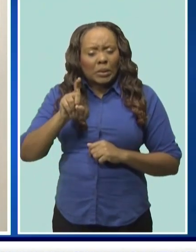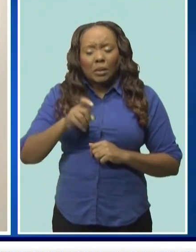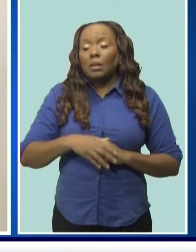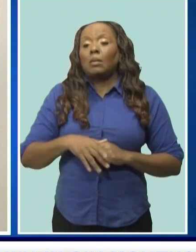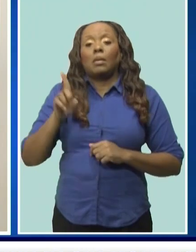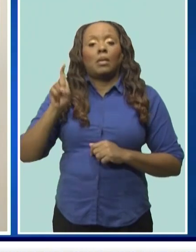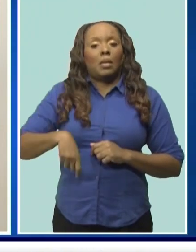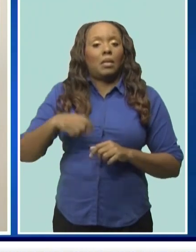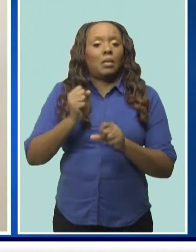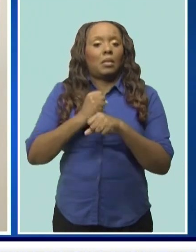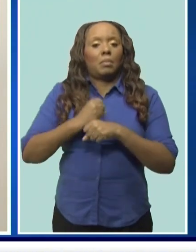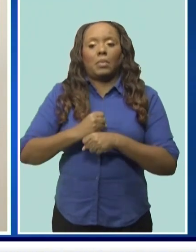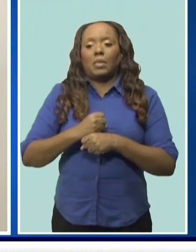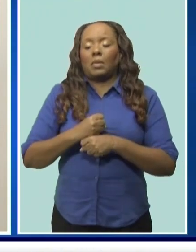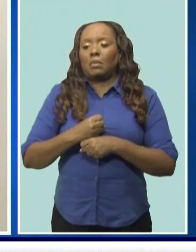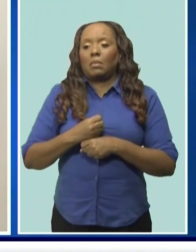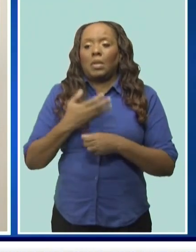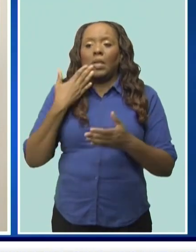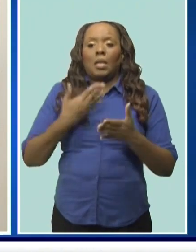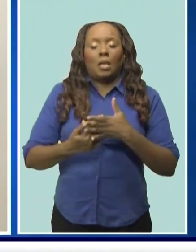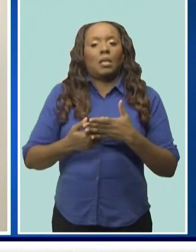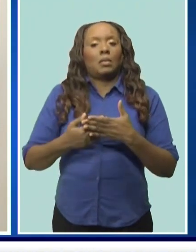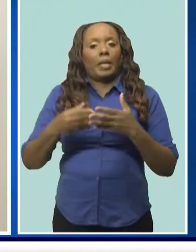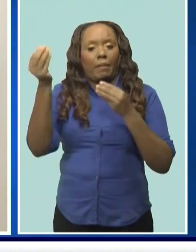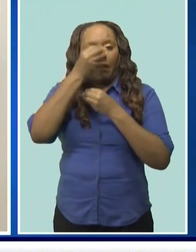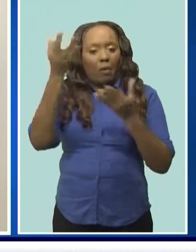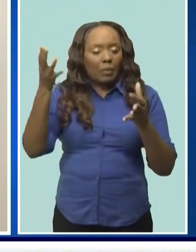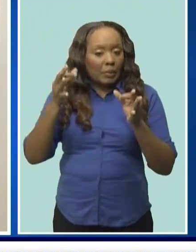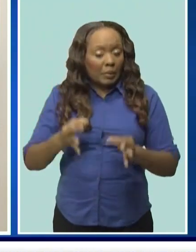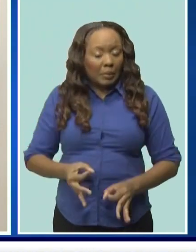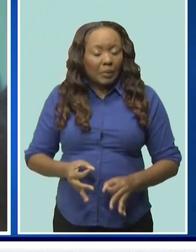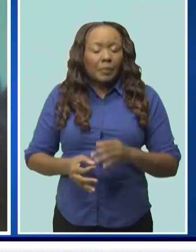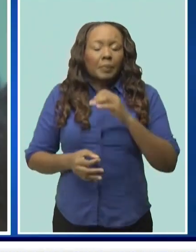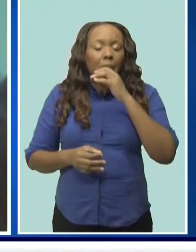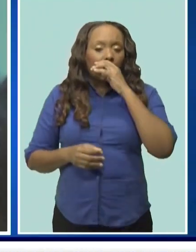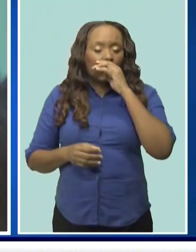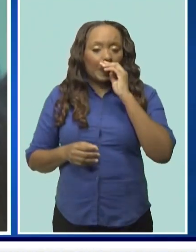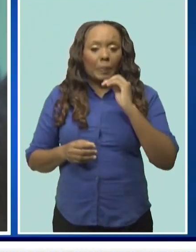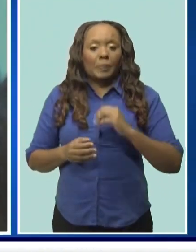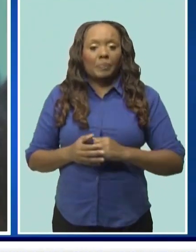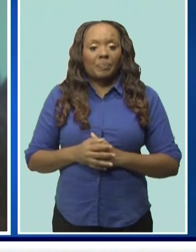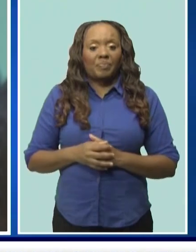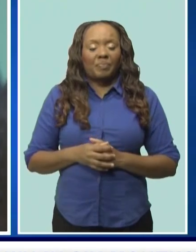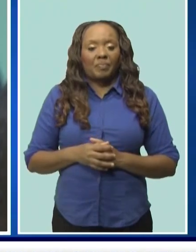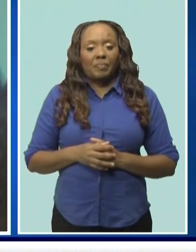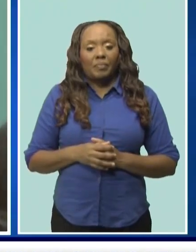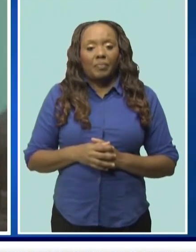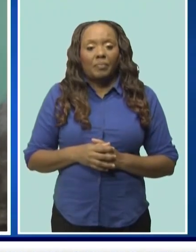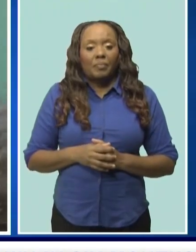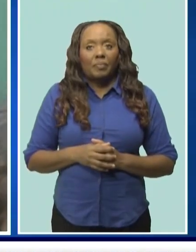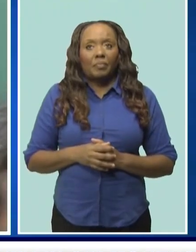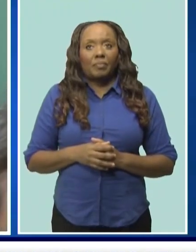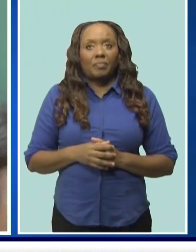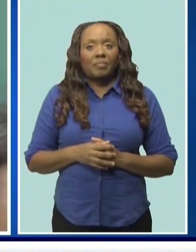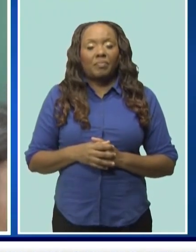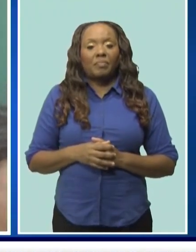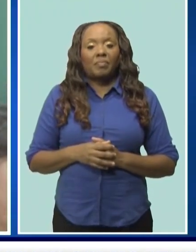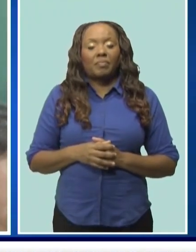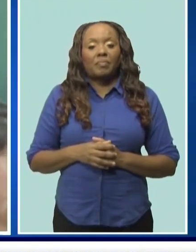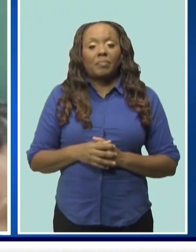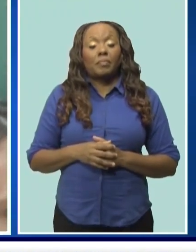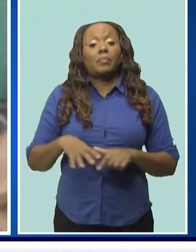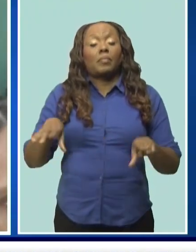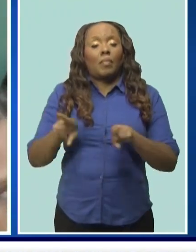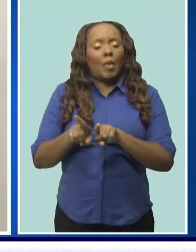informed decisions. I also must say to you that in the intervening years, I had